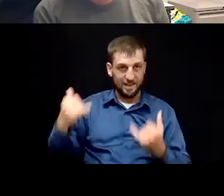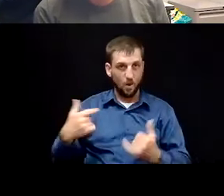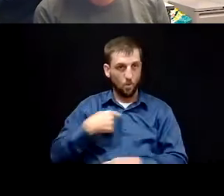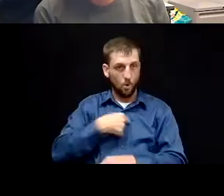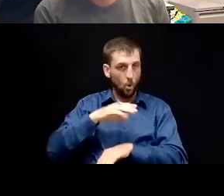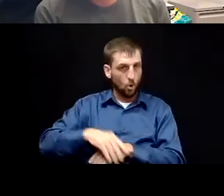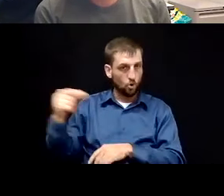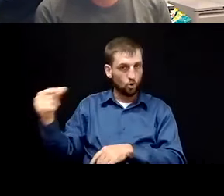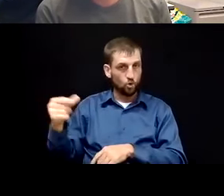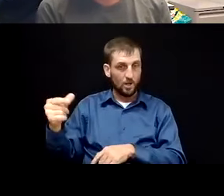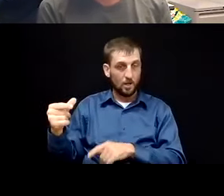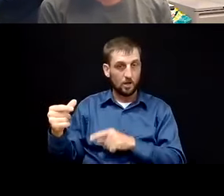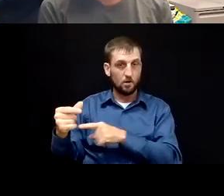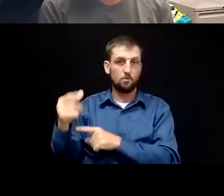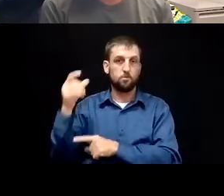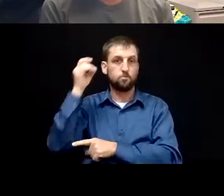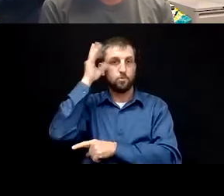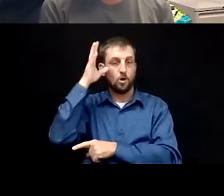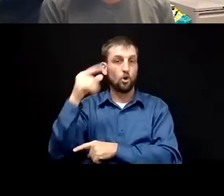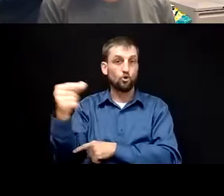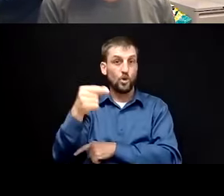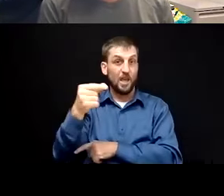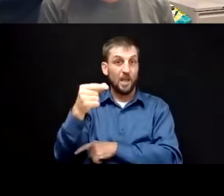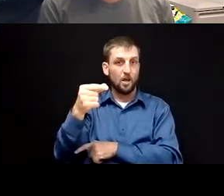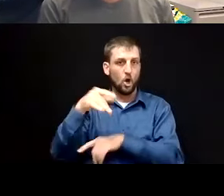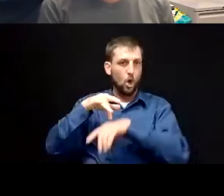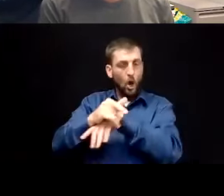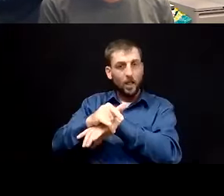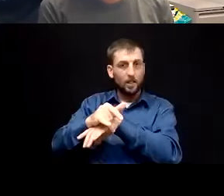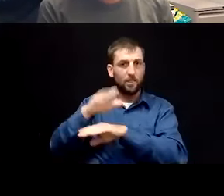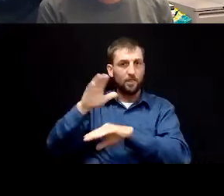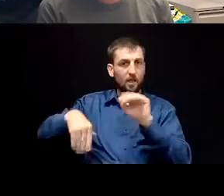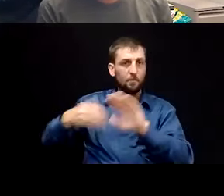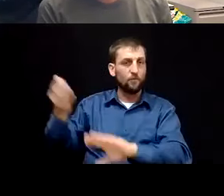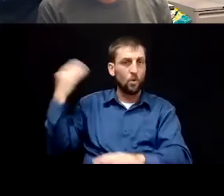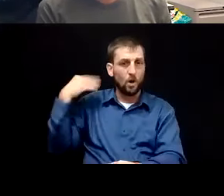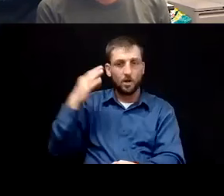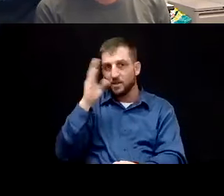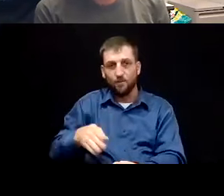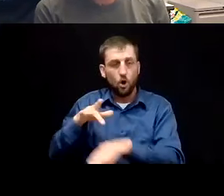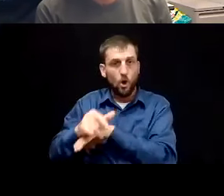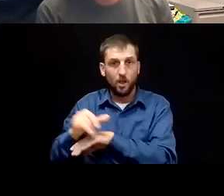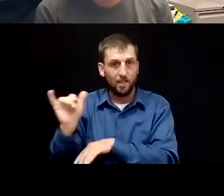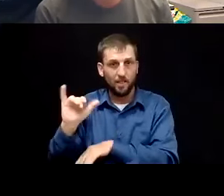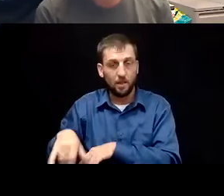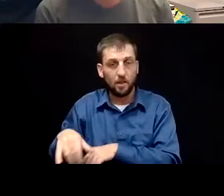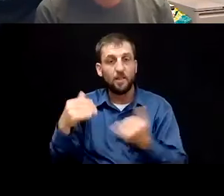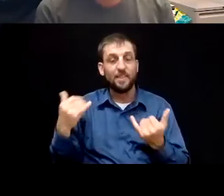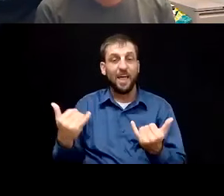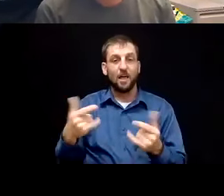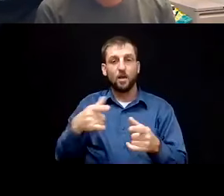this is the earliest we've ever had a G named storm. So these are just the hurricane season